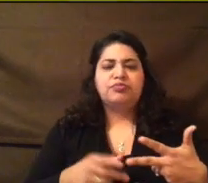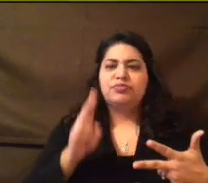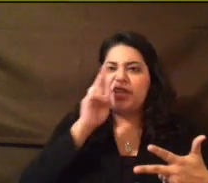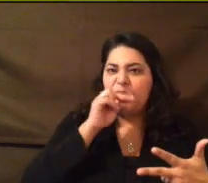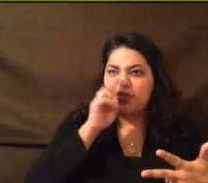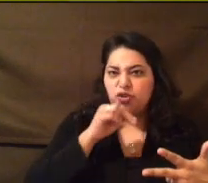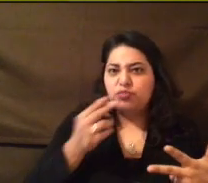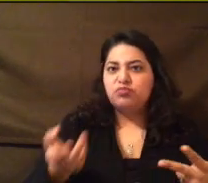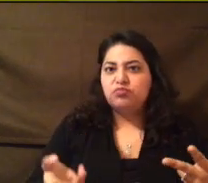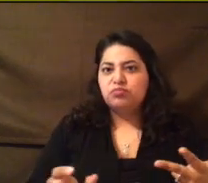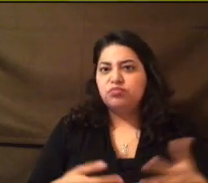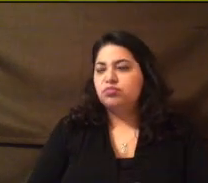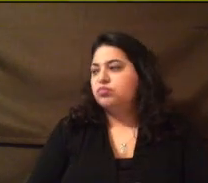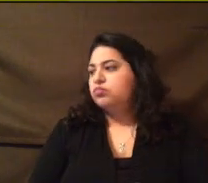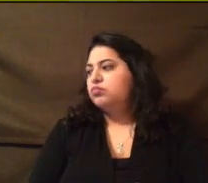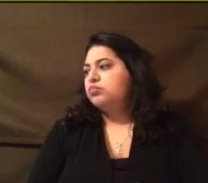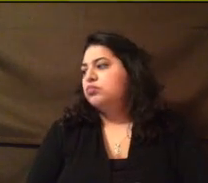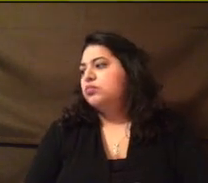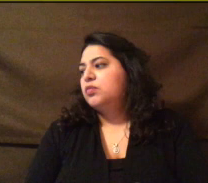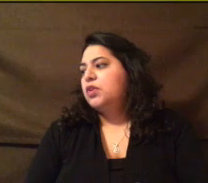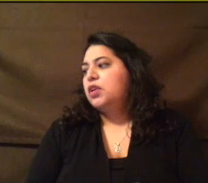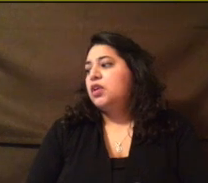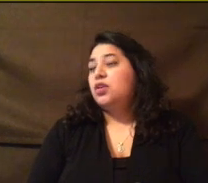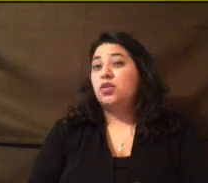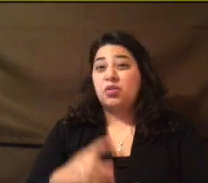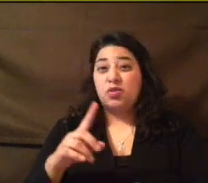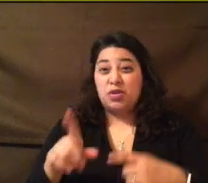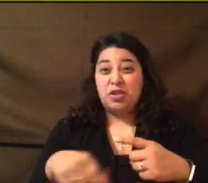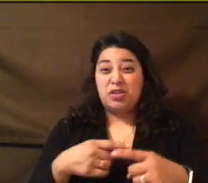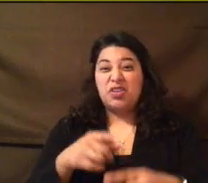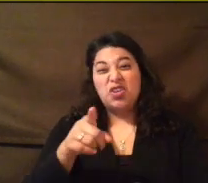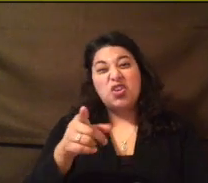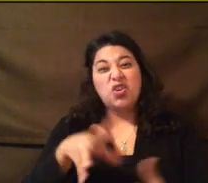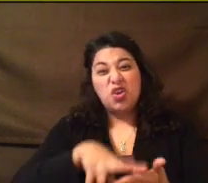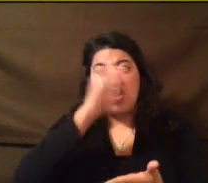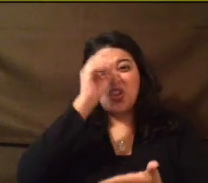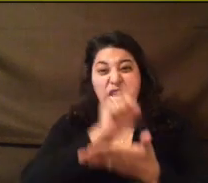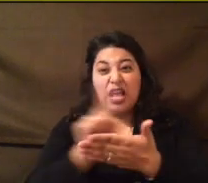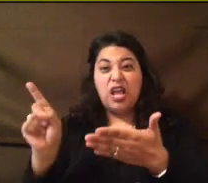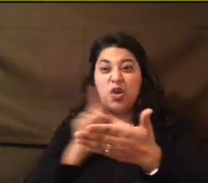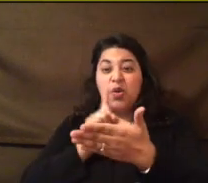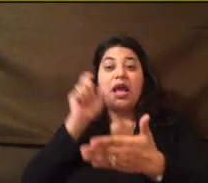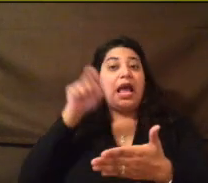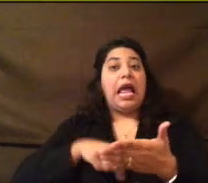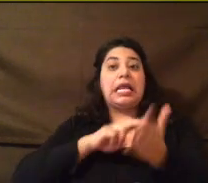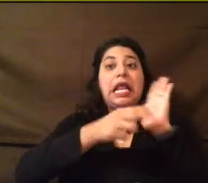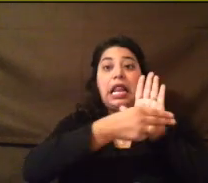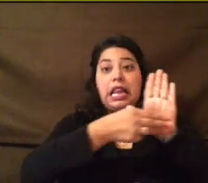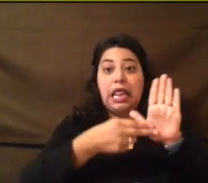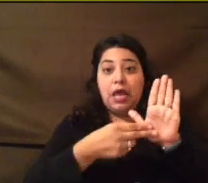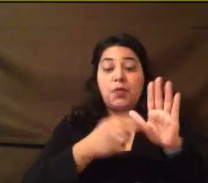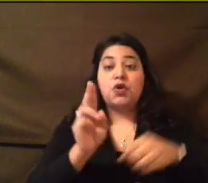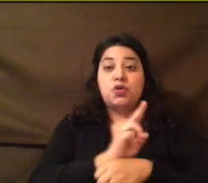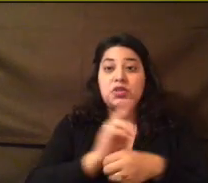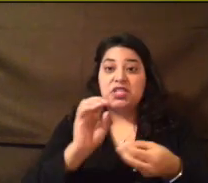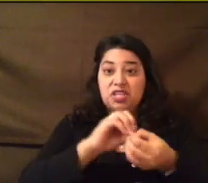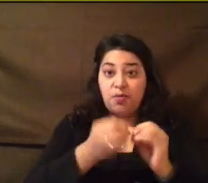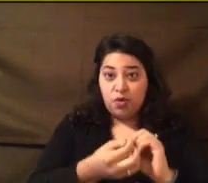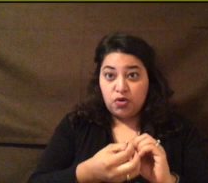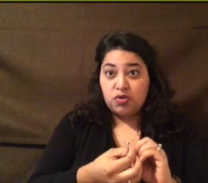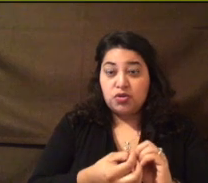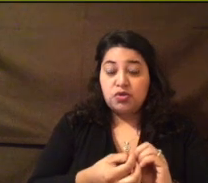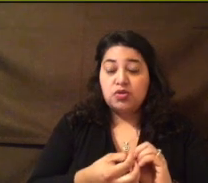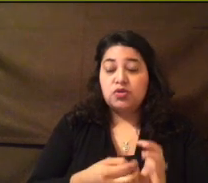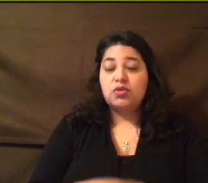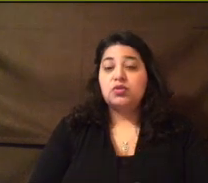that many picked dog, that many picked hamster. And as you learned last week, I'm going to go ahead and